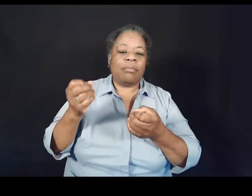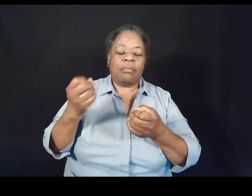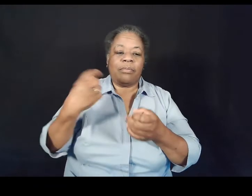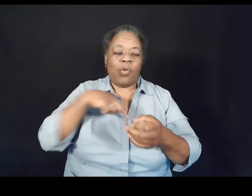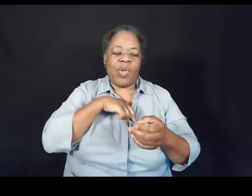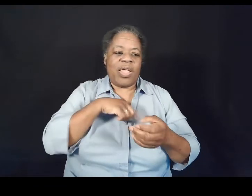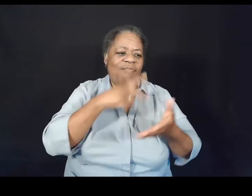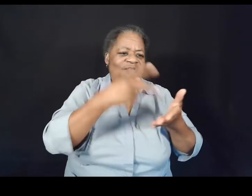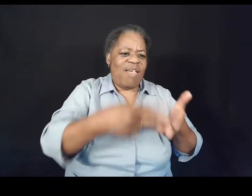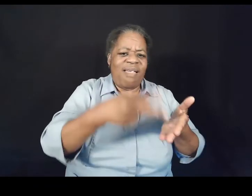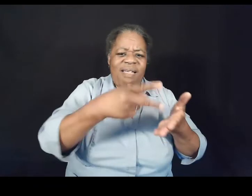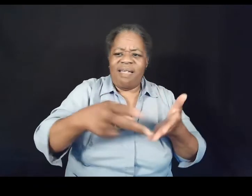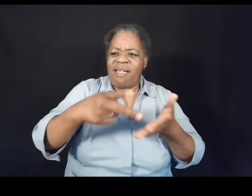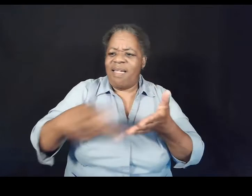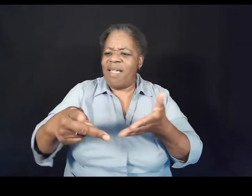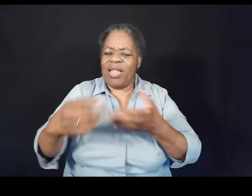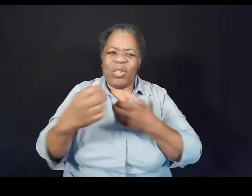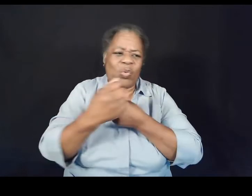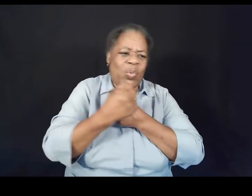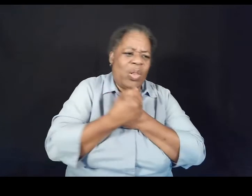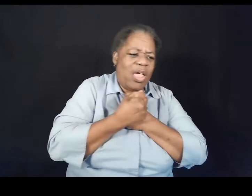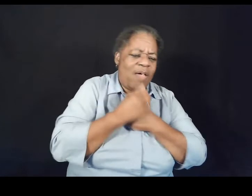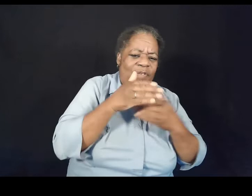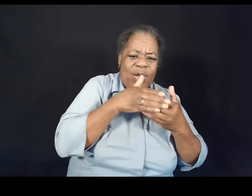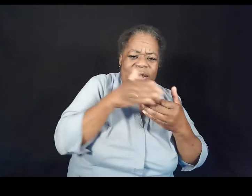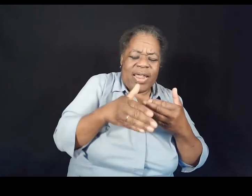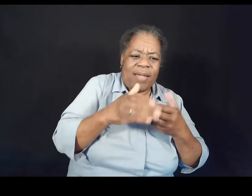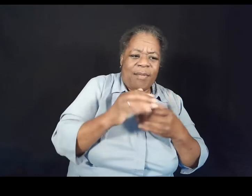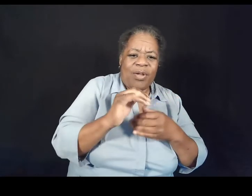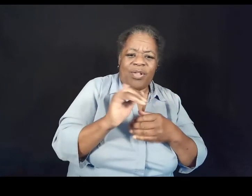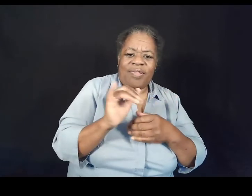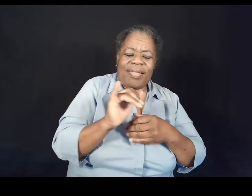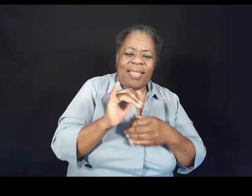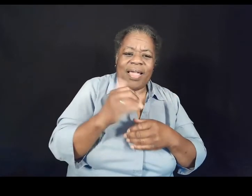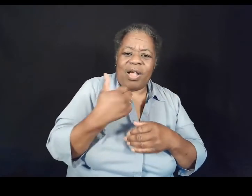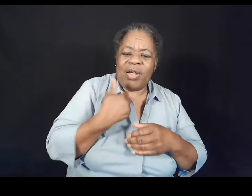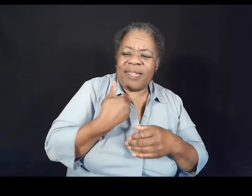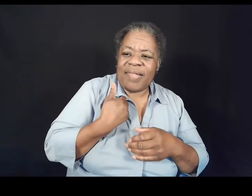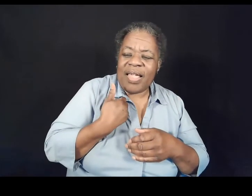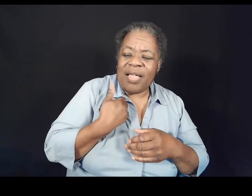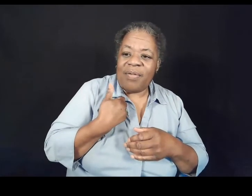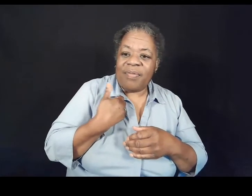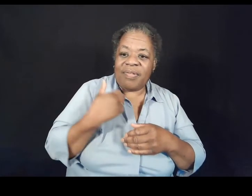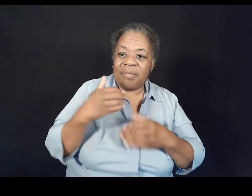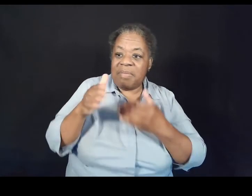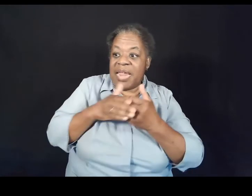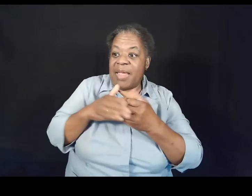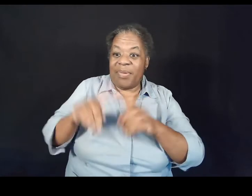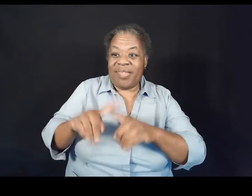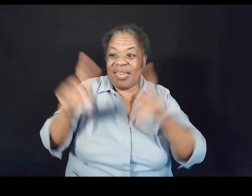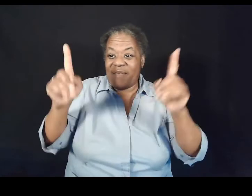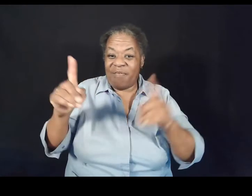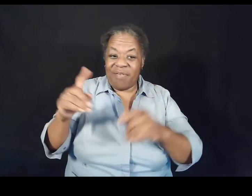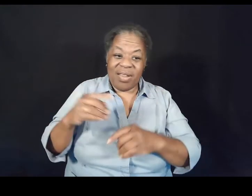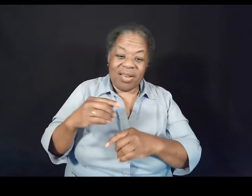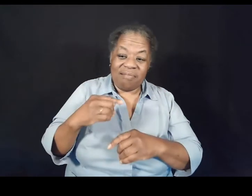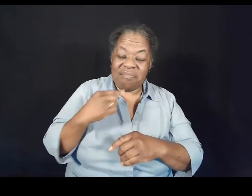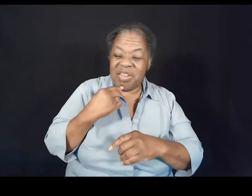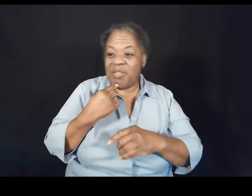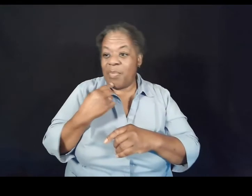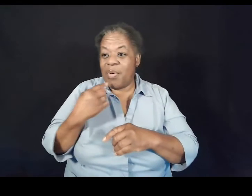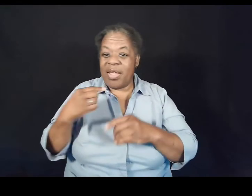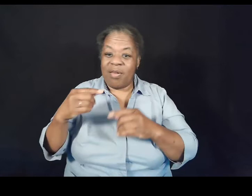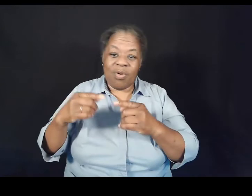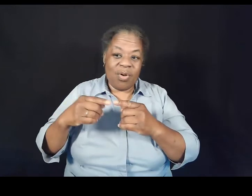our neighbors as ourselves, especially our neighbors who are different from us, who've disappointed us or disagreed with us.